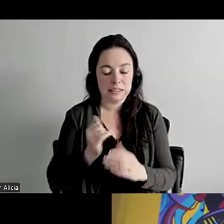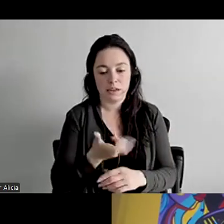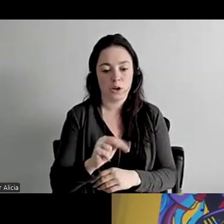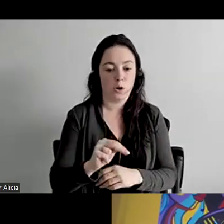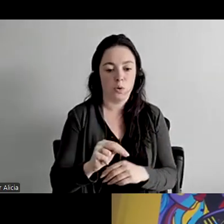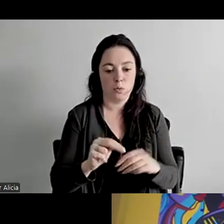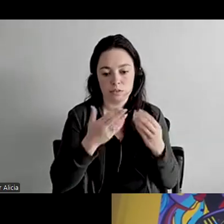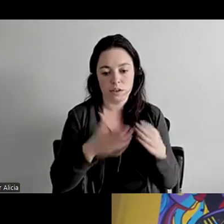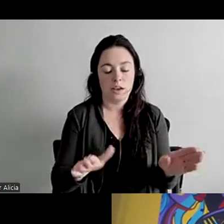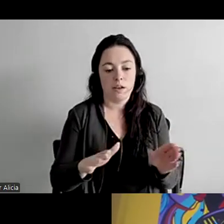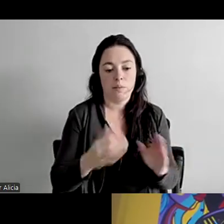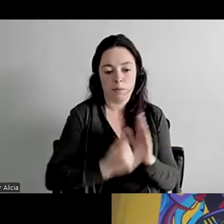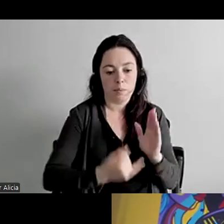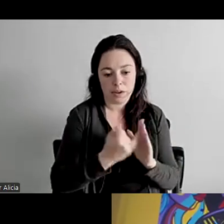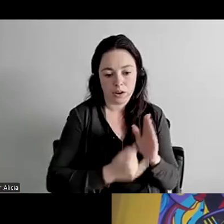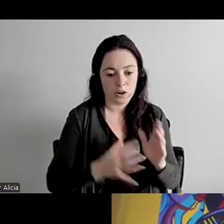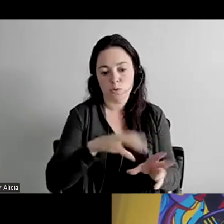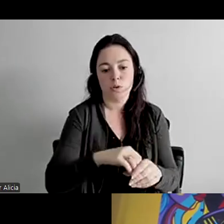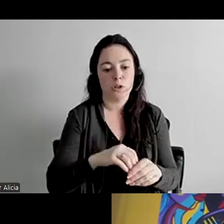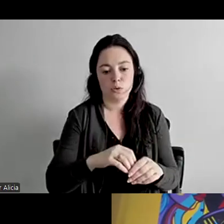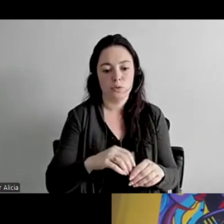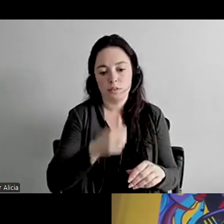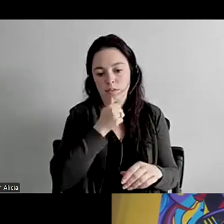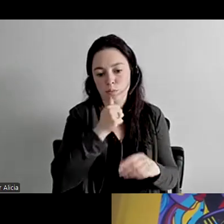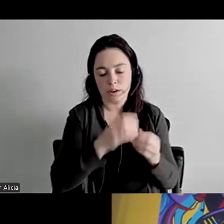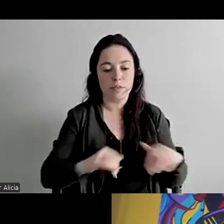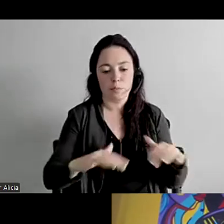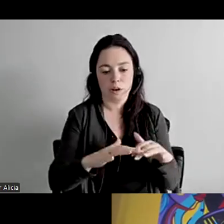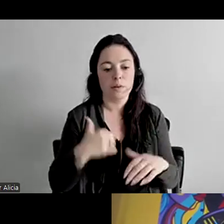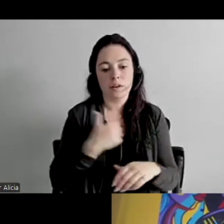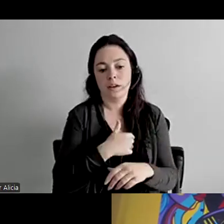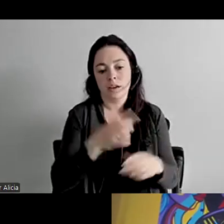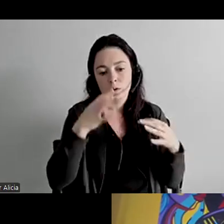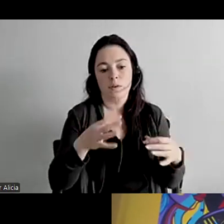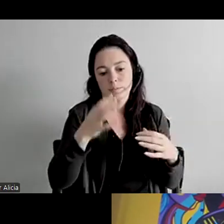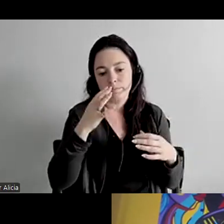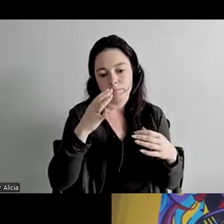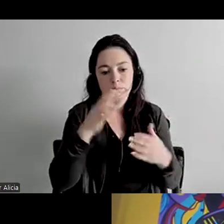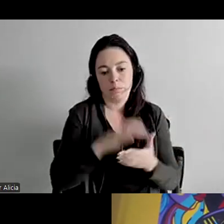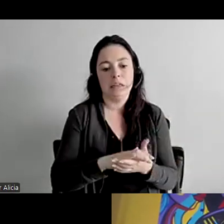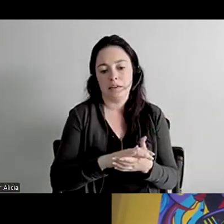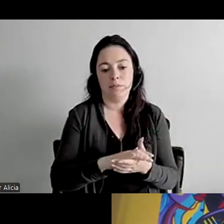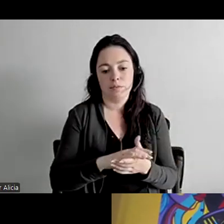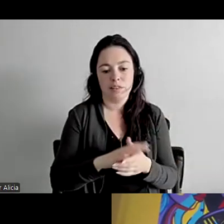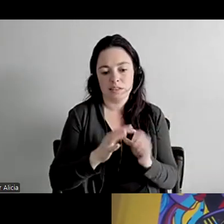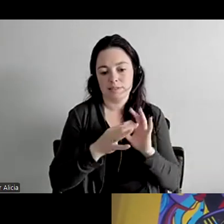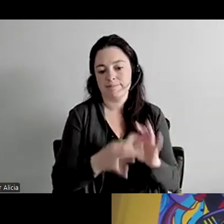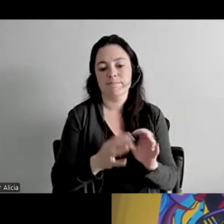art to include public art on private property, because we believe that that's an important part of the picture as